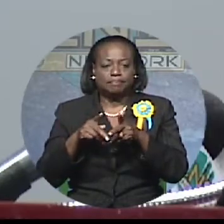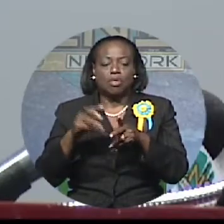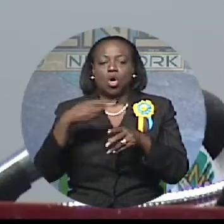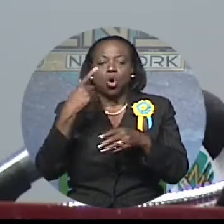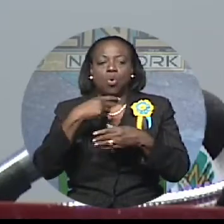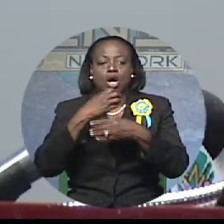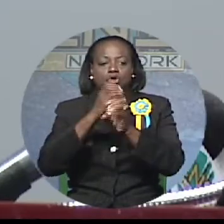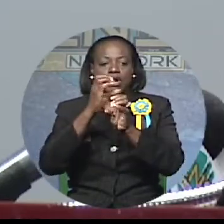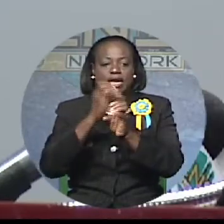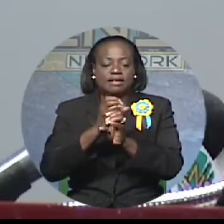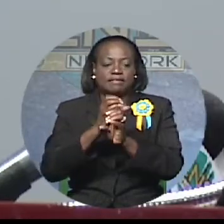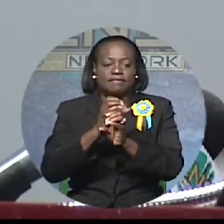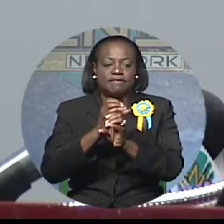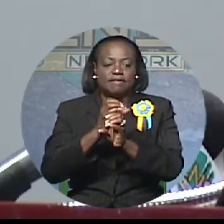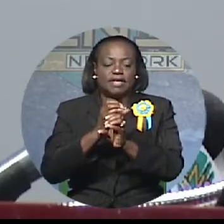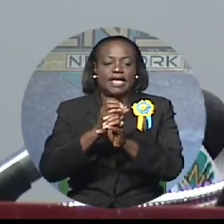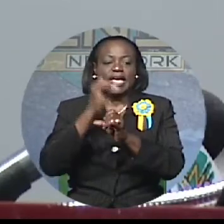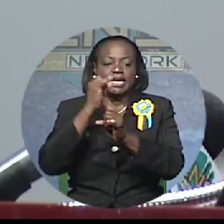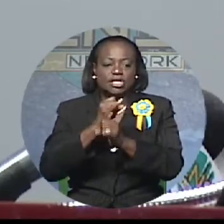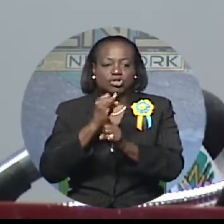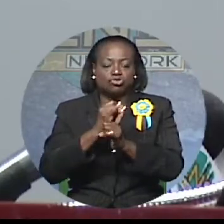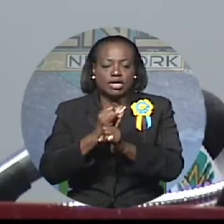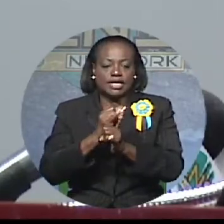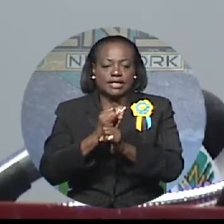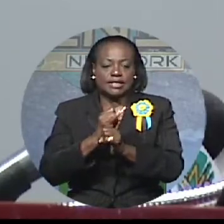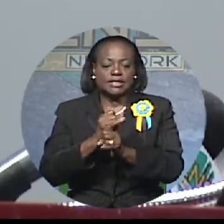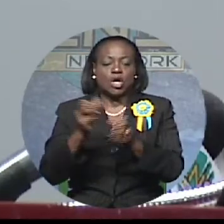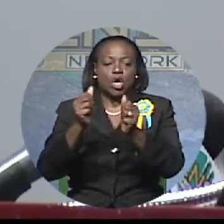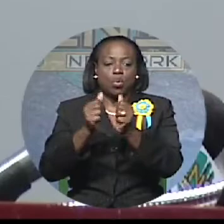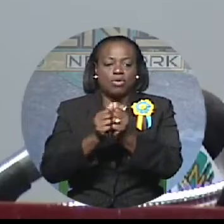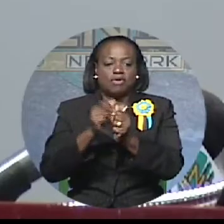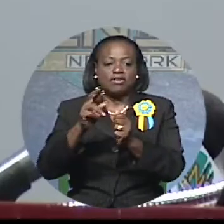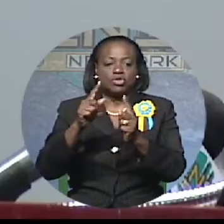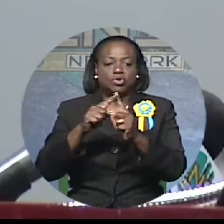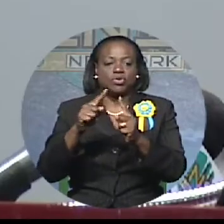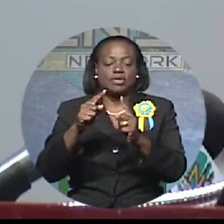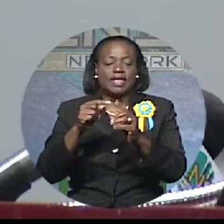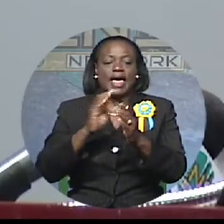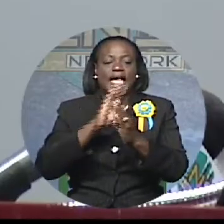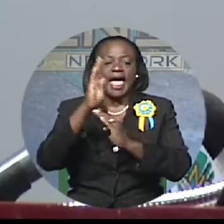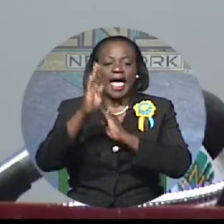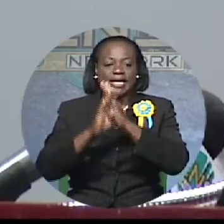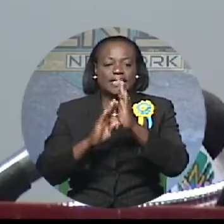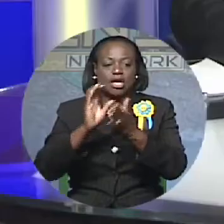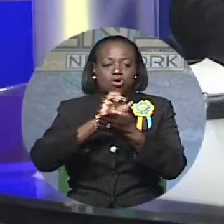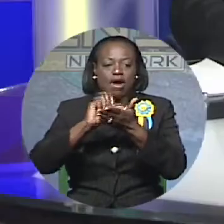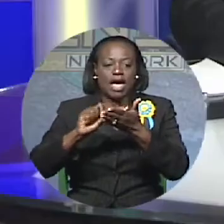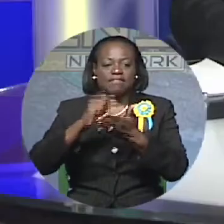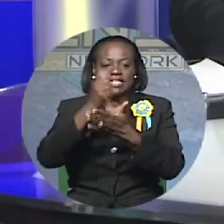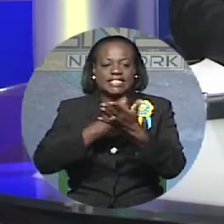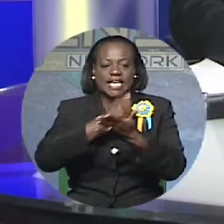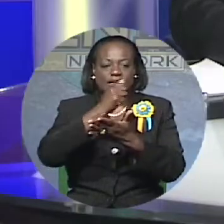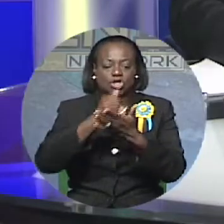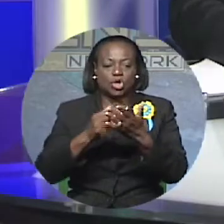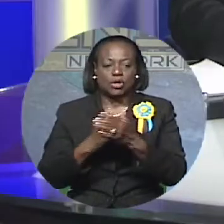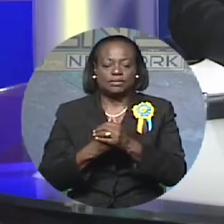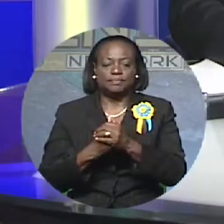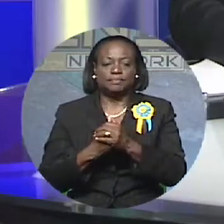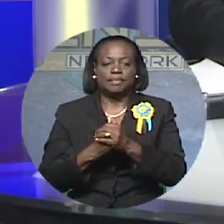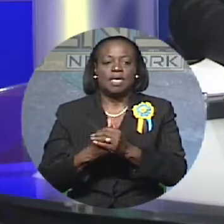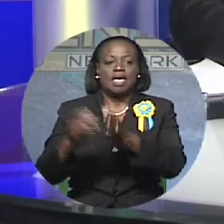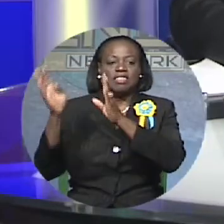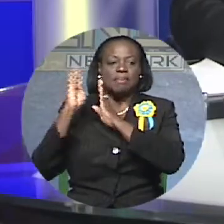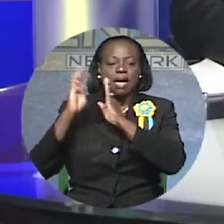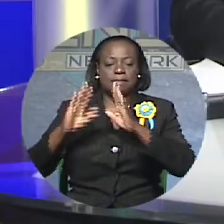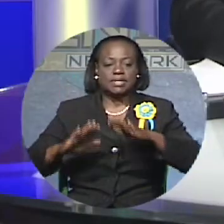creative industries with specific references to the handicraft sector. The Bahamas Youth